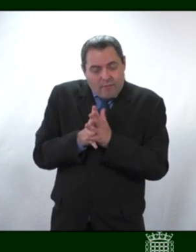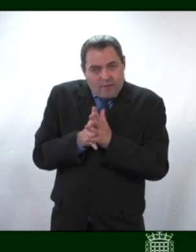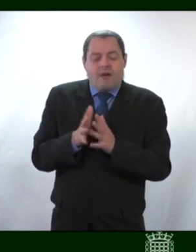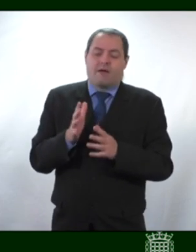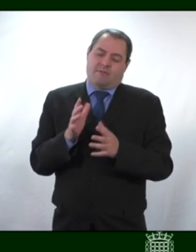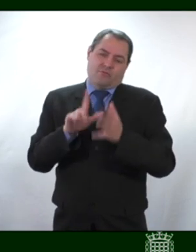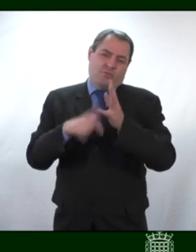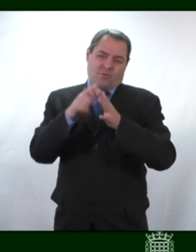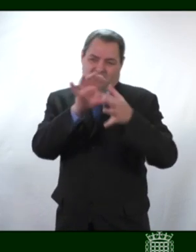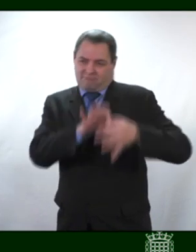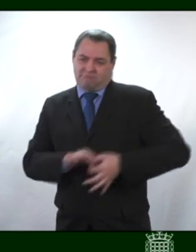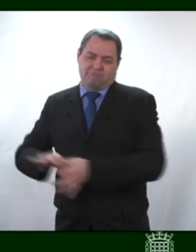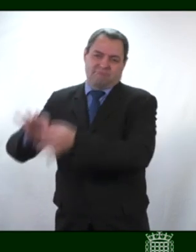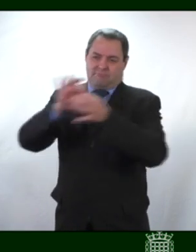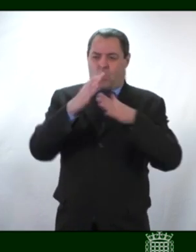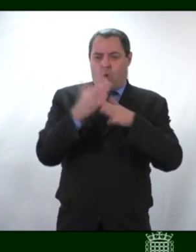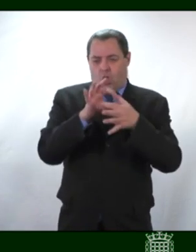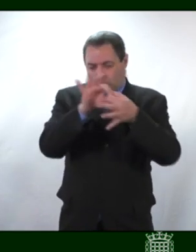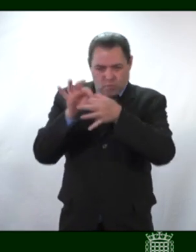together and working together.